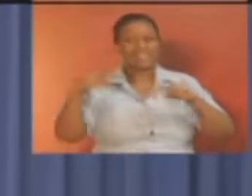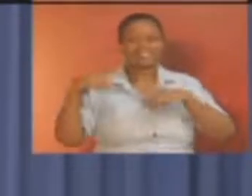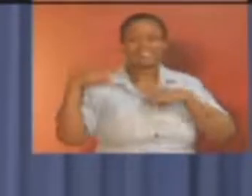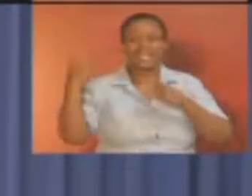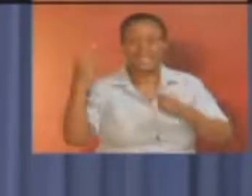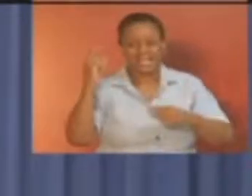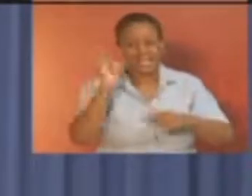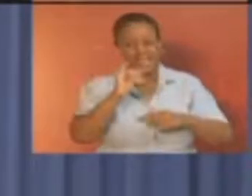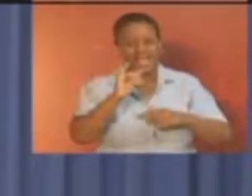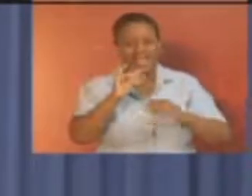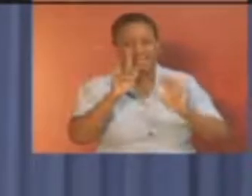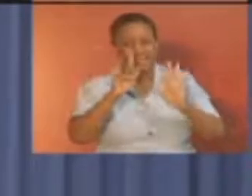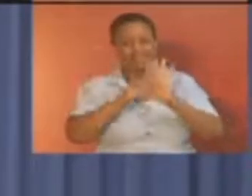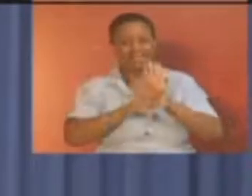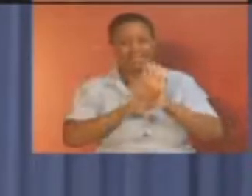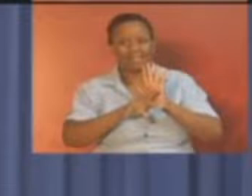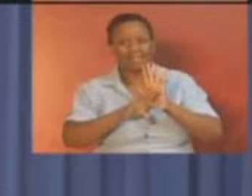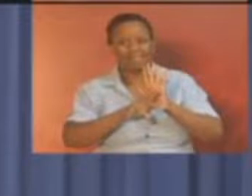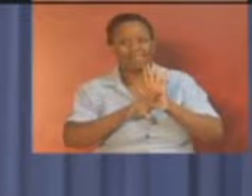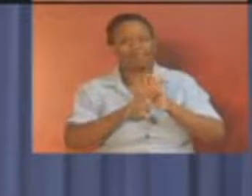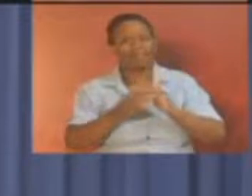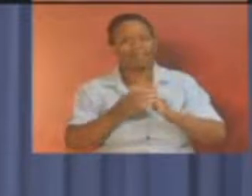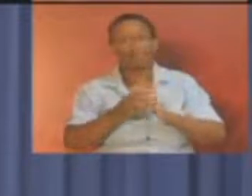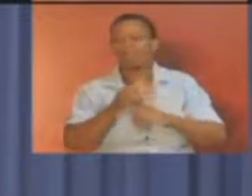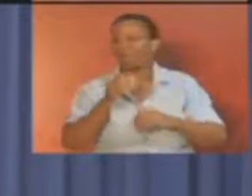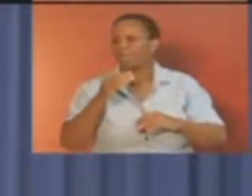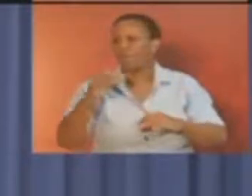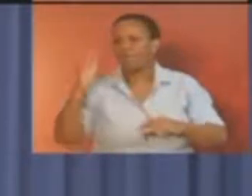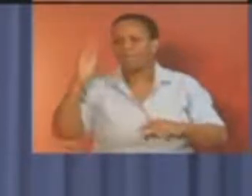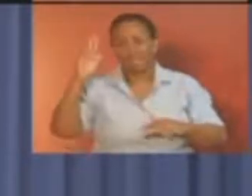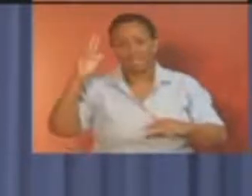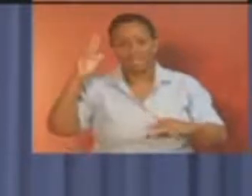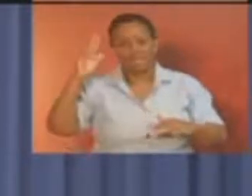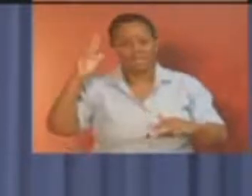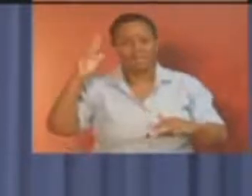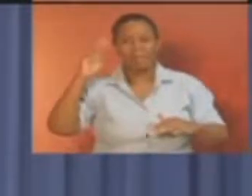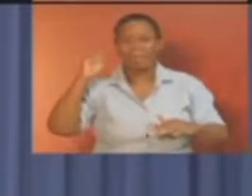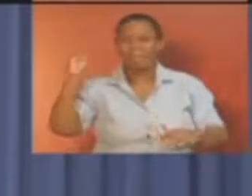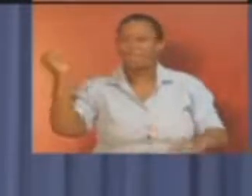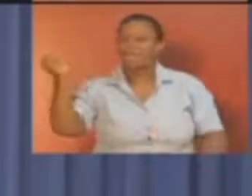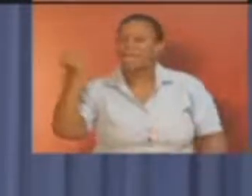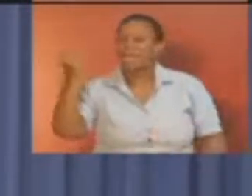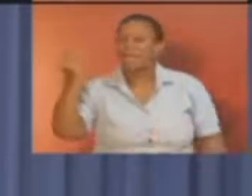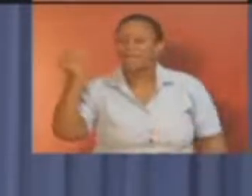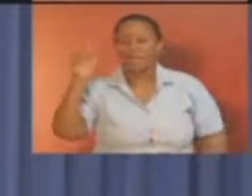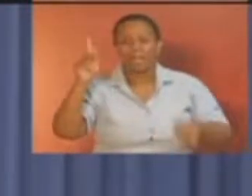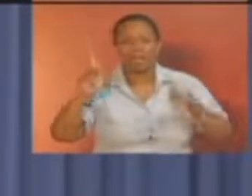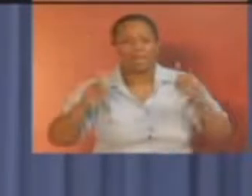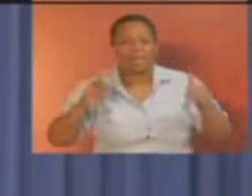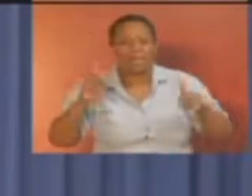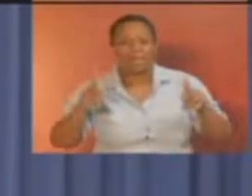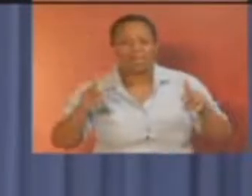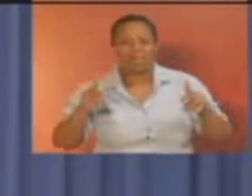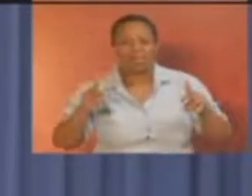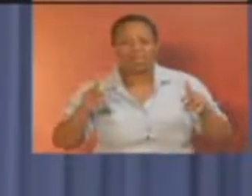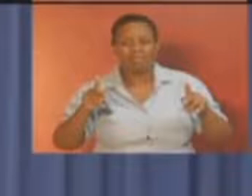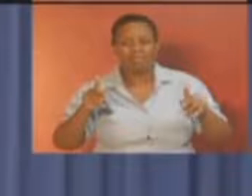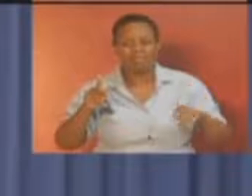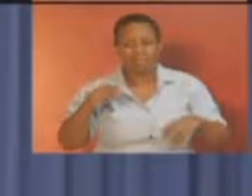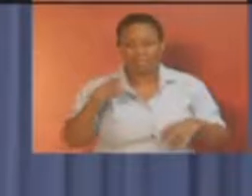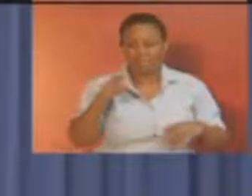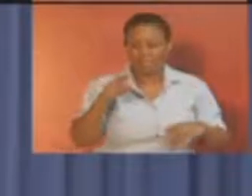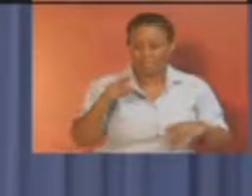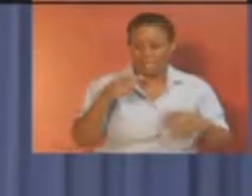to move from healthy to sick, to very sick, to critical, Dr. Trotman, what, in 48 hours